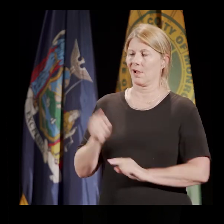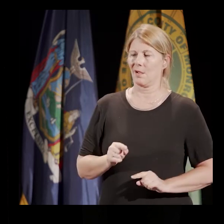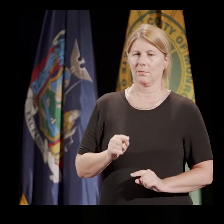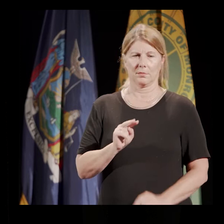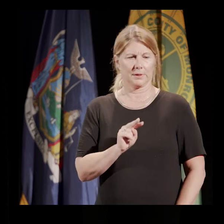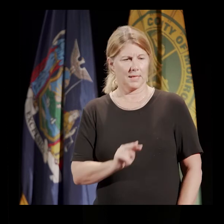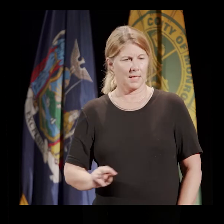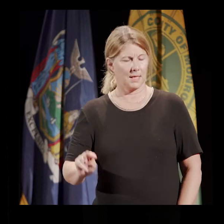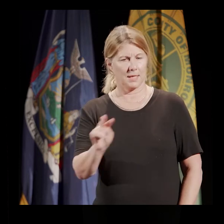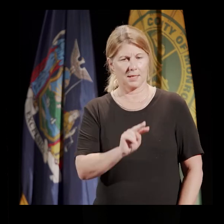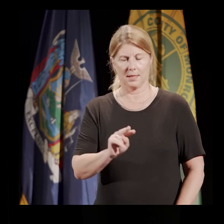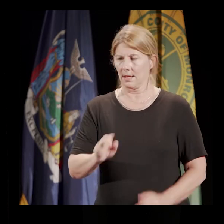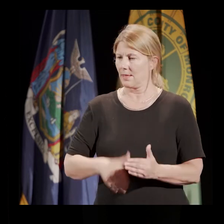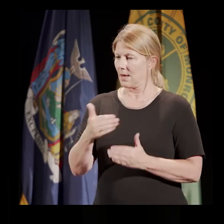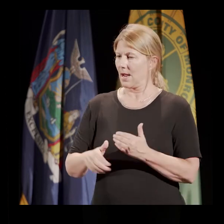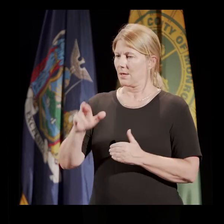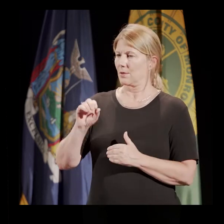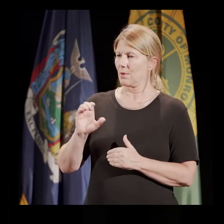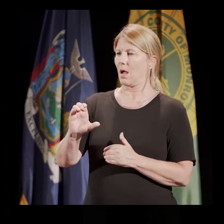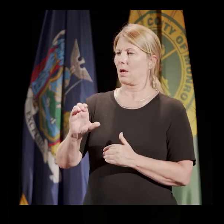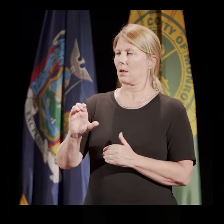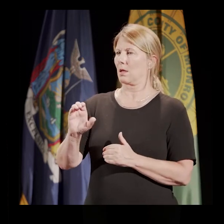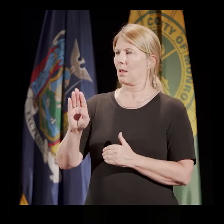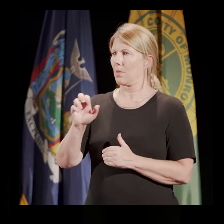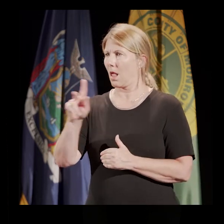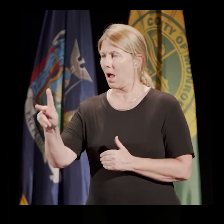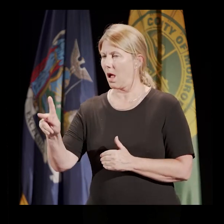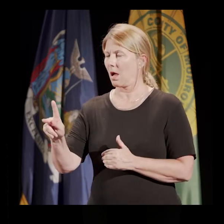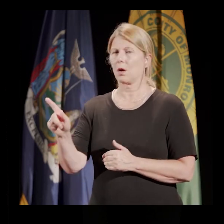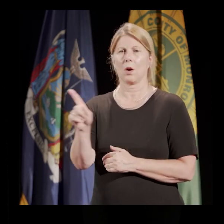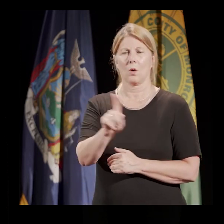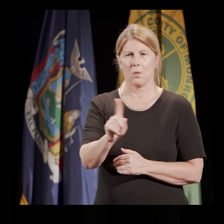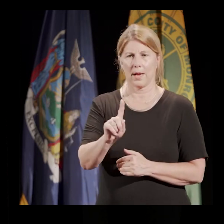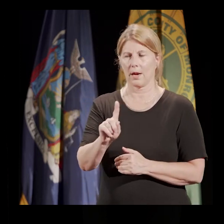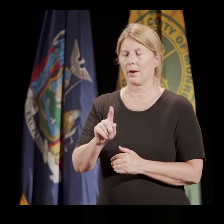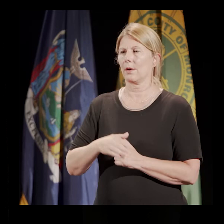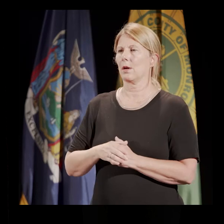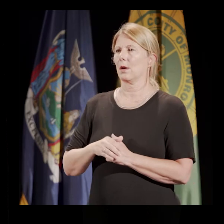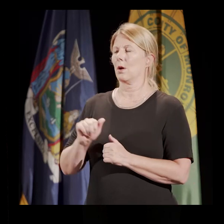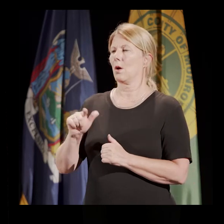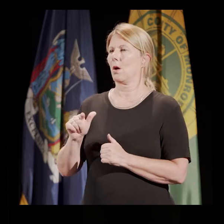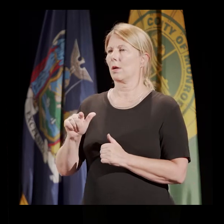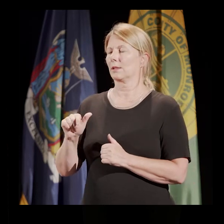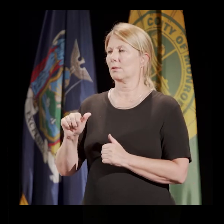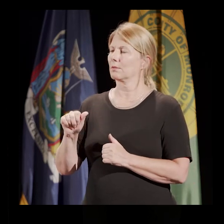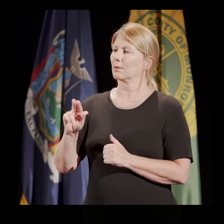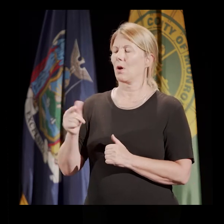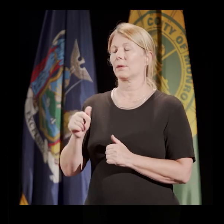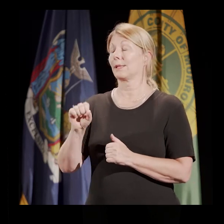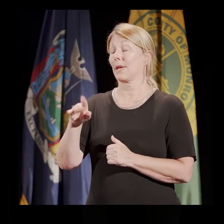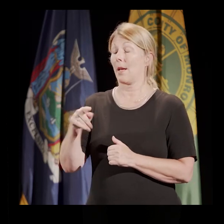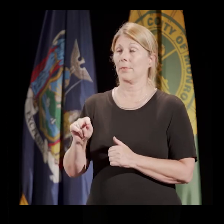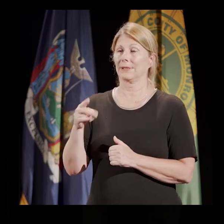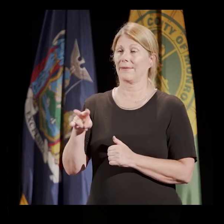next Rock the Block is Saturday, August 13th at Abraham Lincoln School 22. I want to thank all of